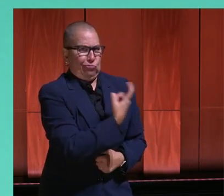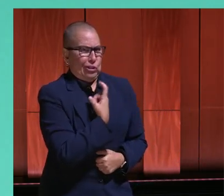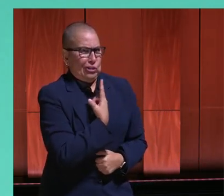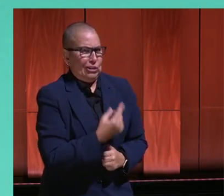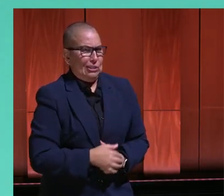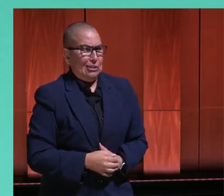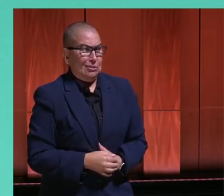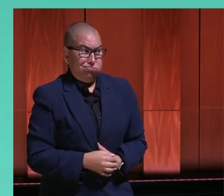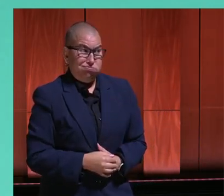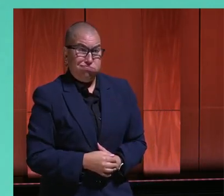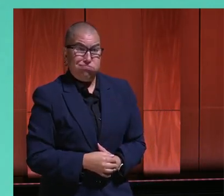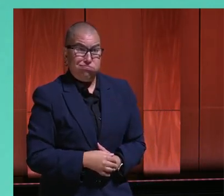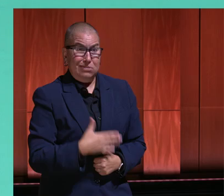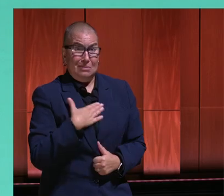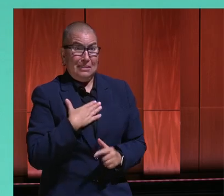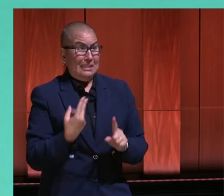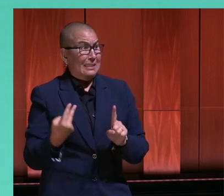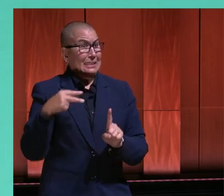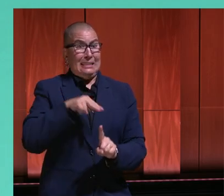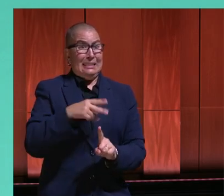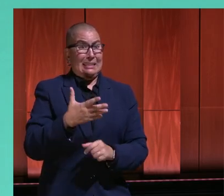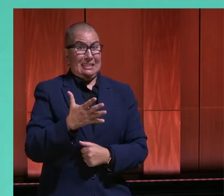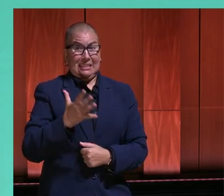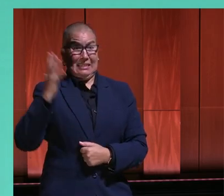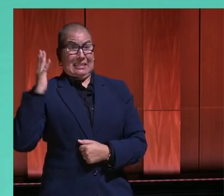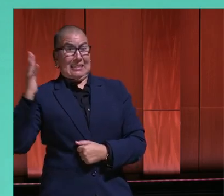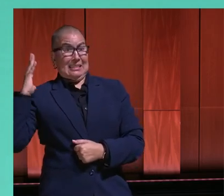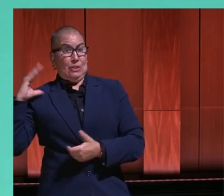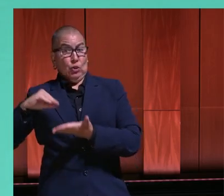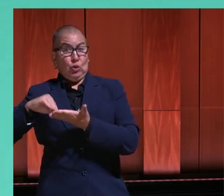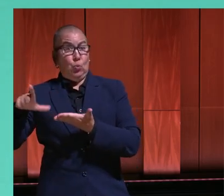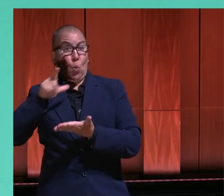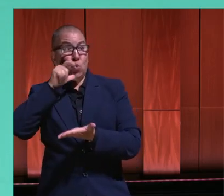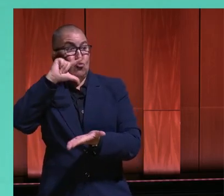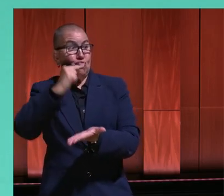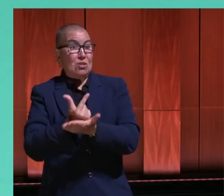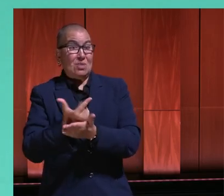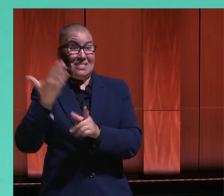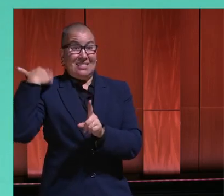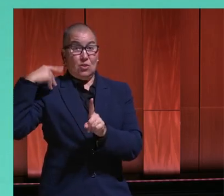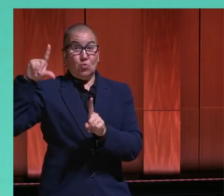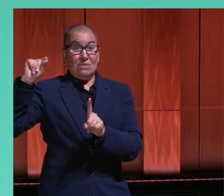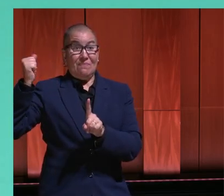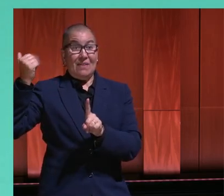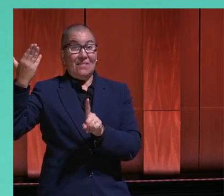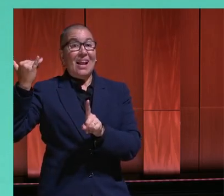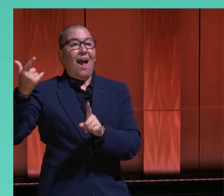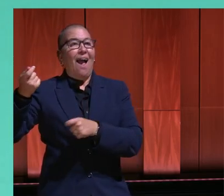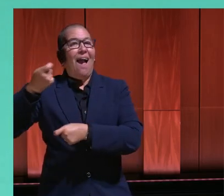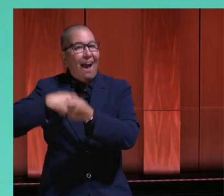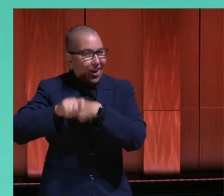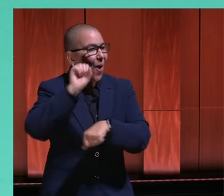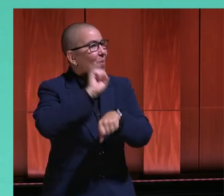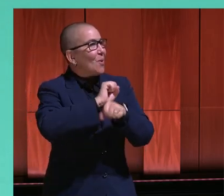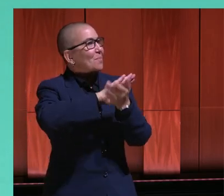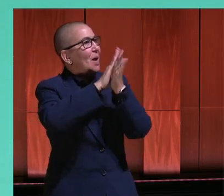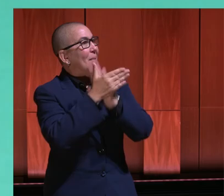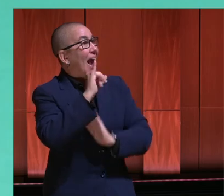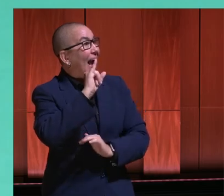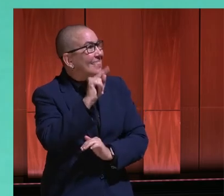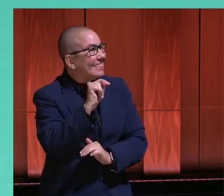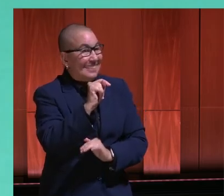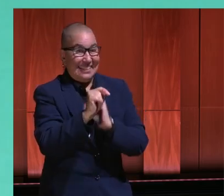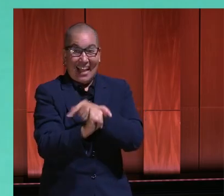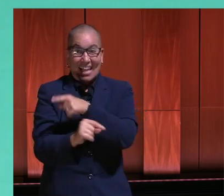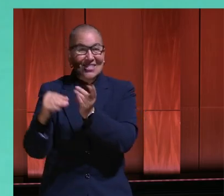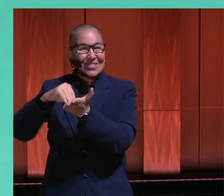now where I'm a former student, graduated class of 2015. I've been an IT employee since then, and I am now